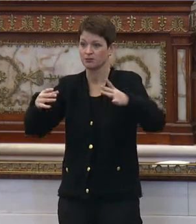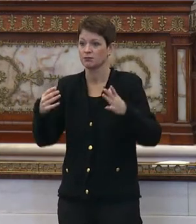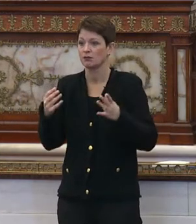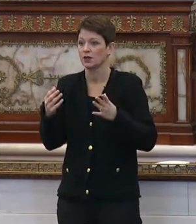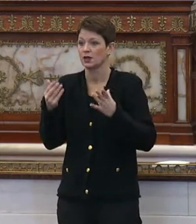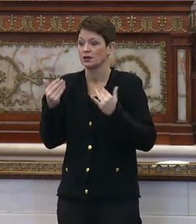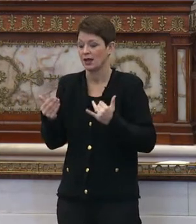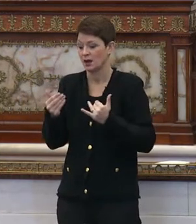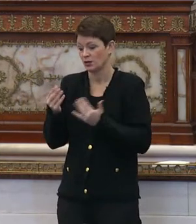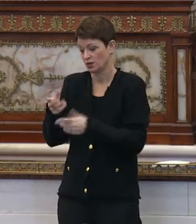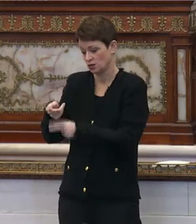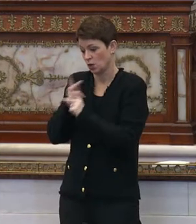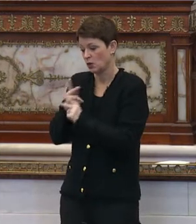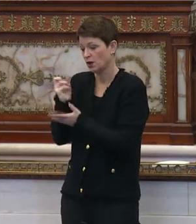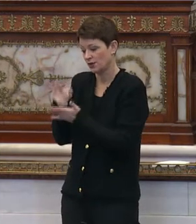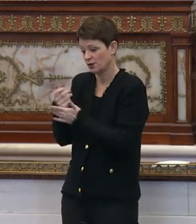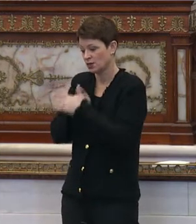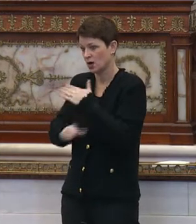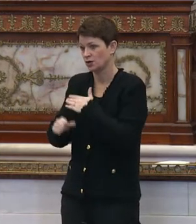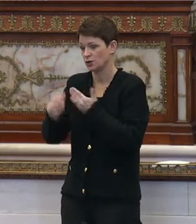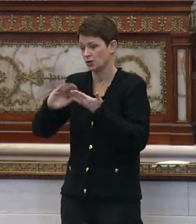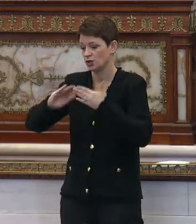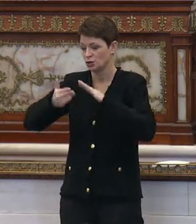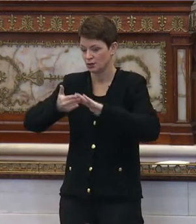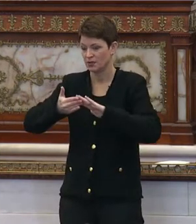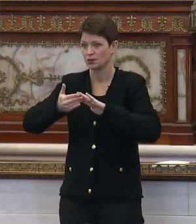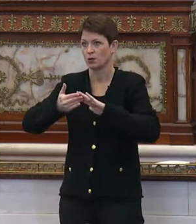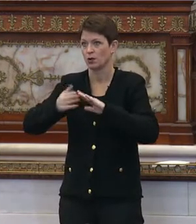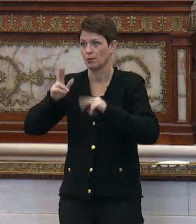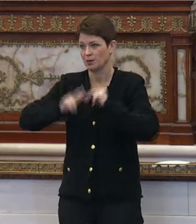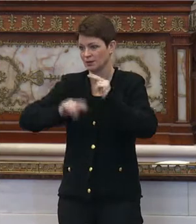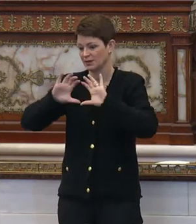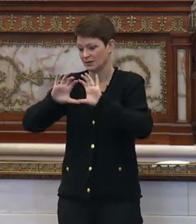in this loan authorization under the municipal buildings category.